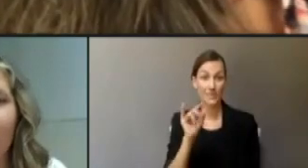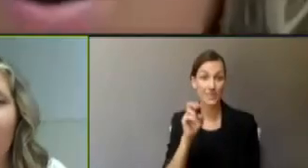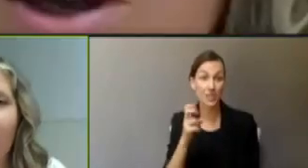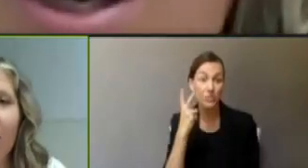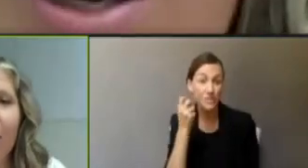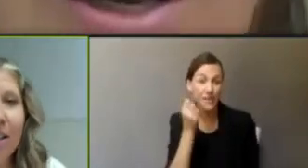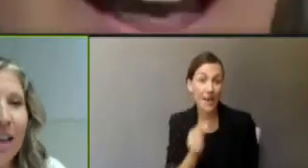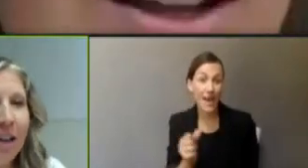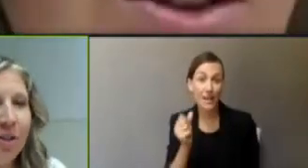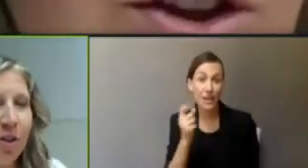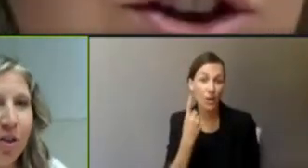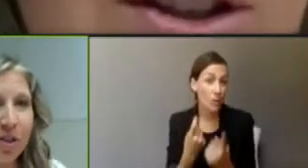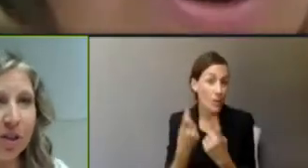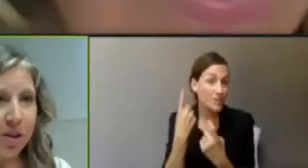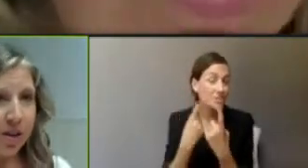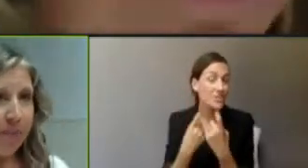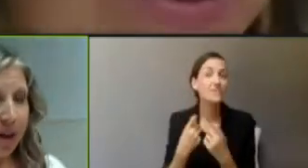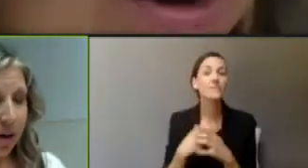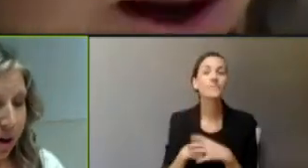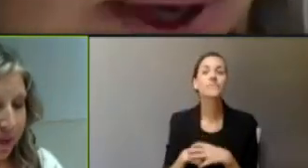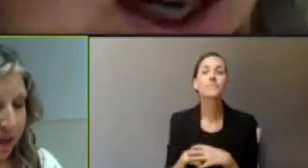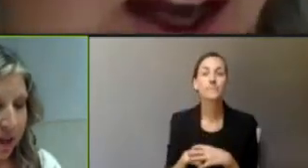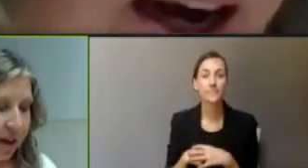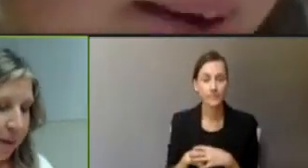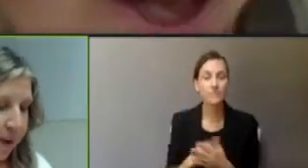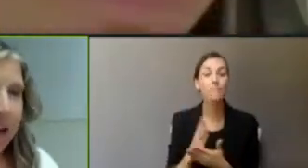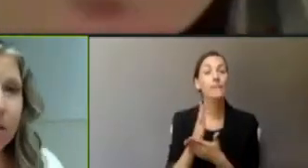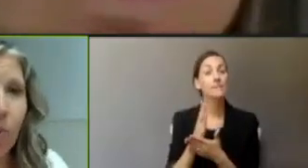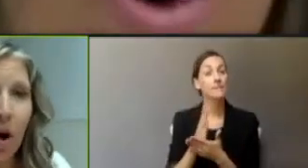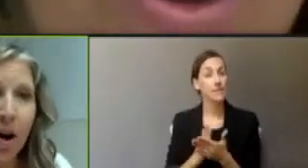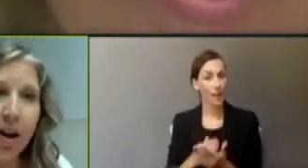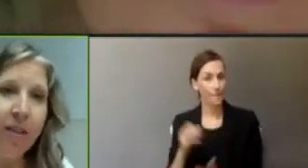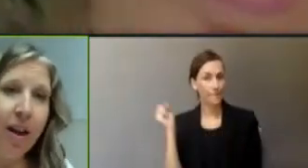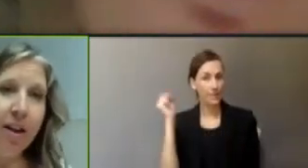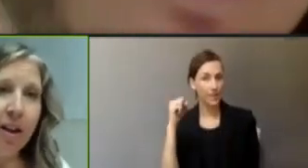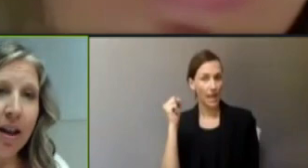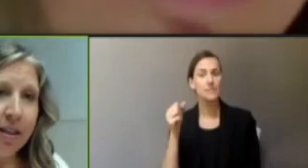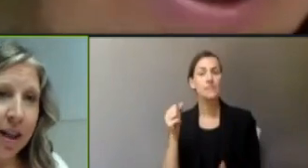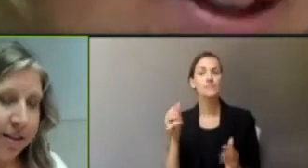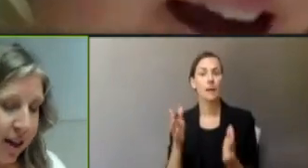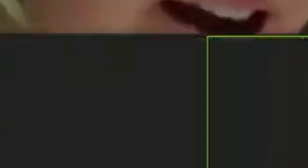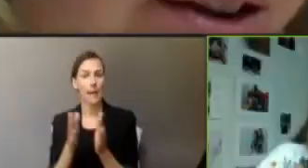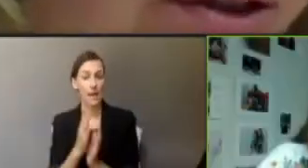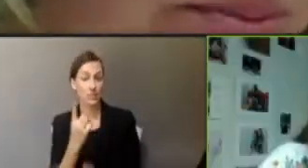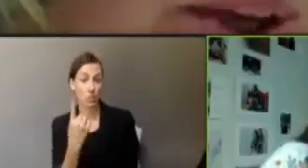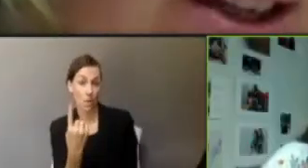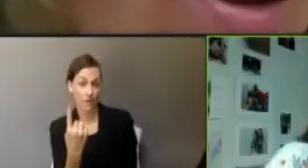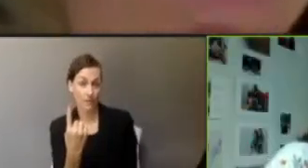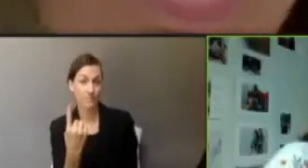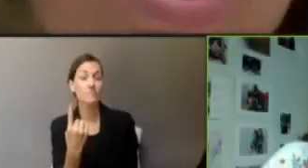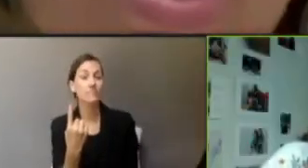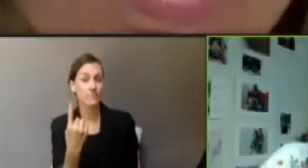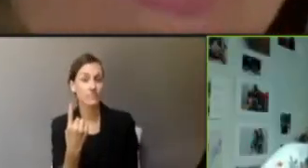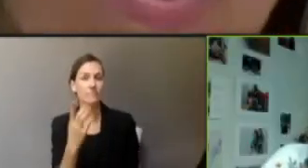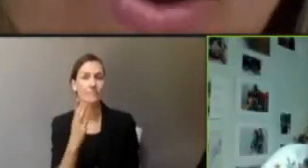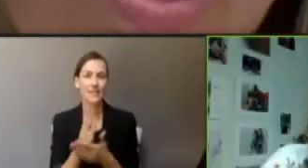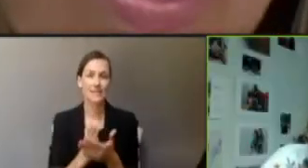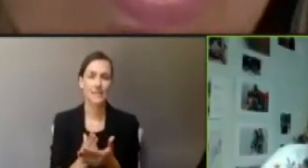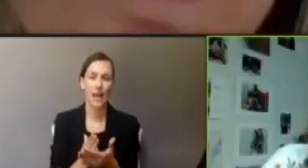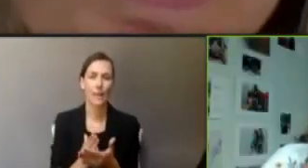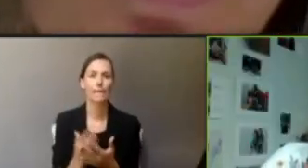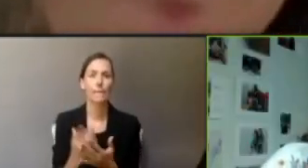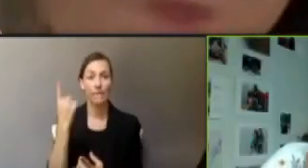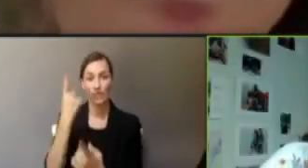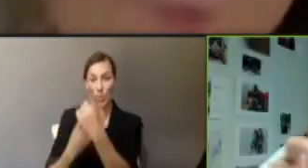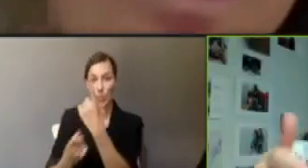any questions for Sherlanda? So there's some that are coming in. I'm going to ask one, and let's have, because some of the questions